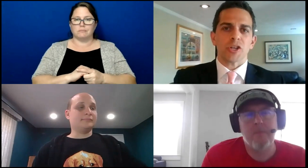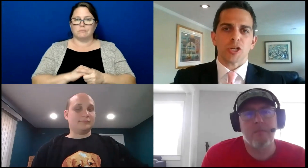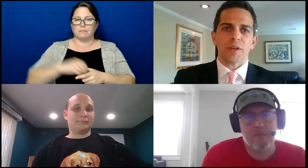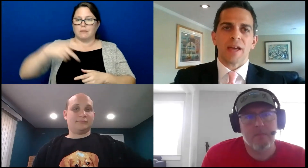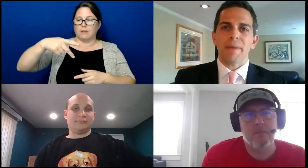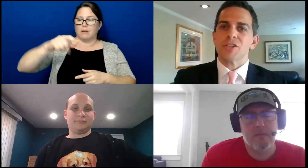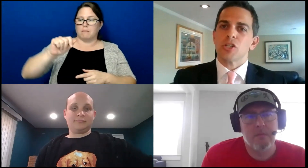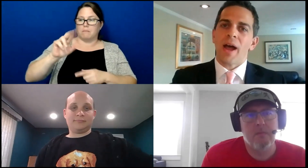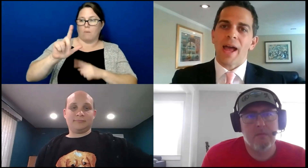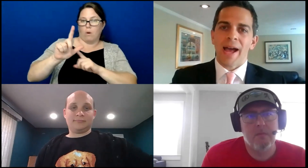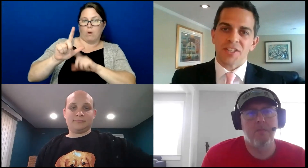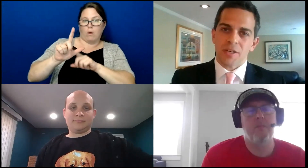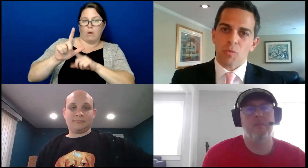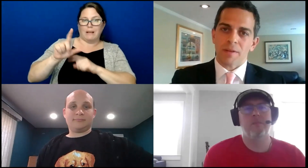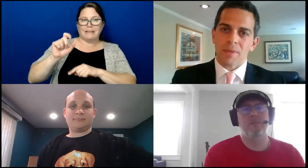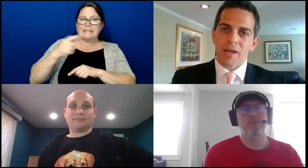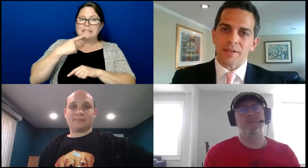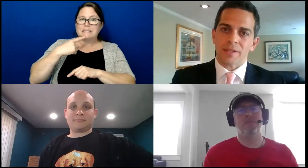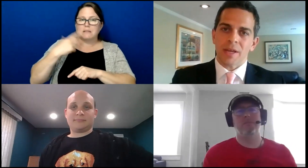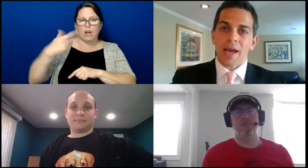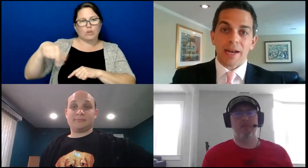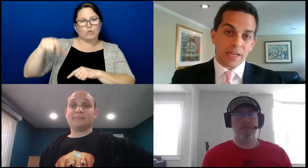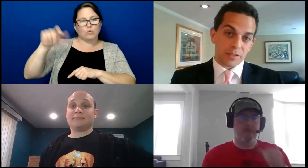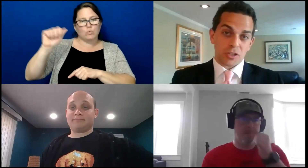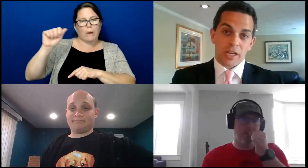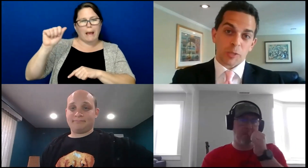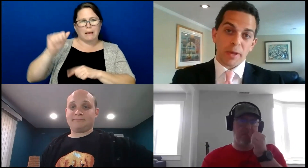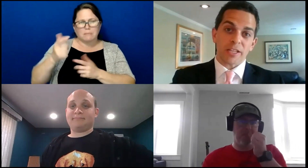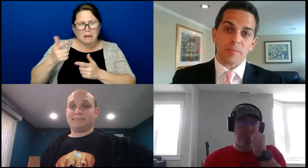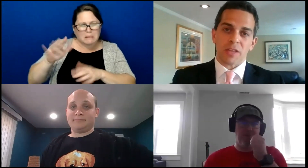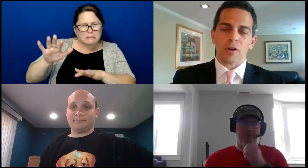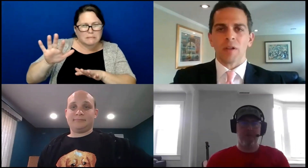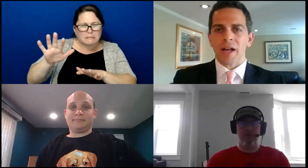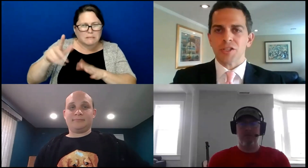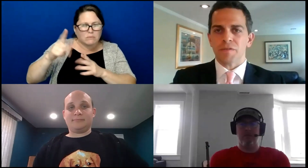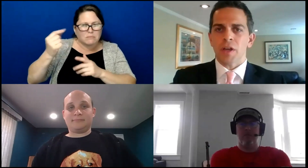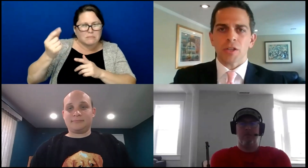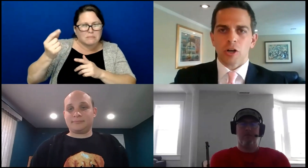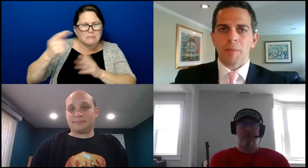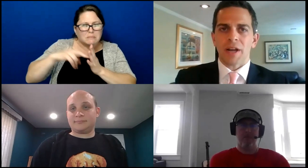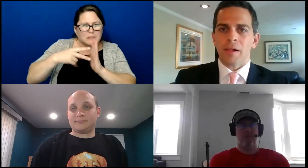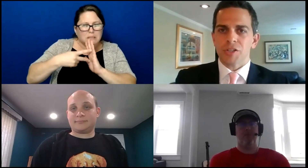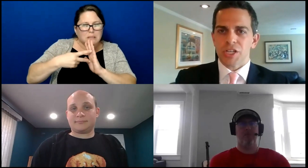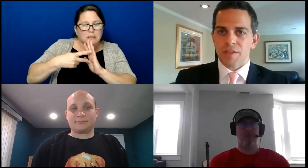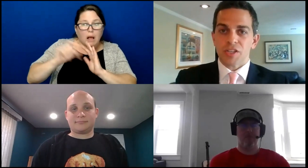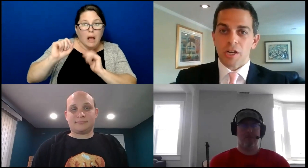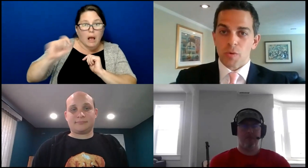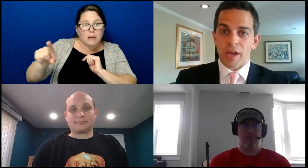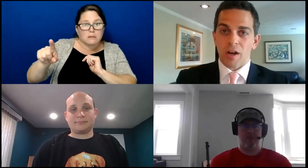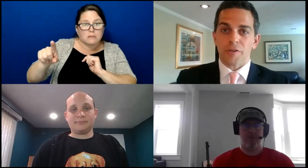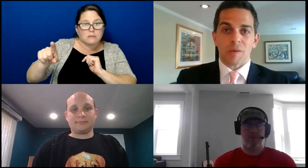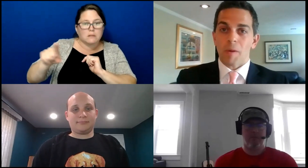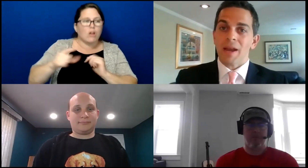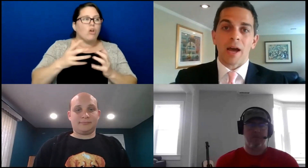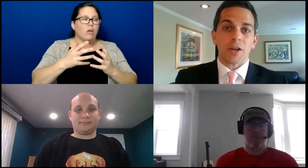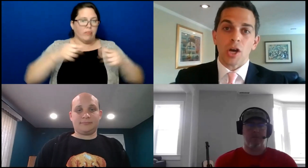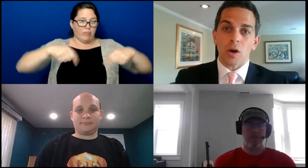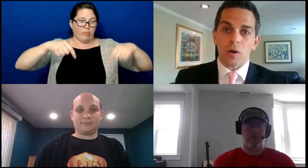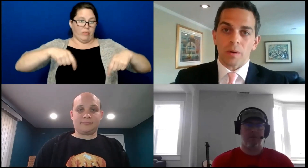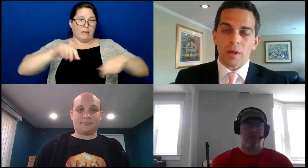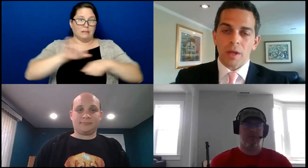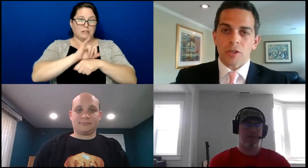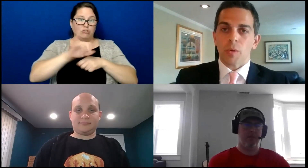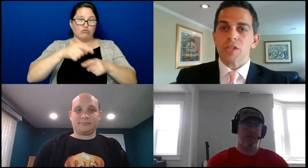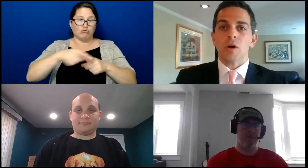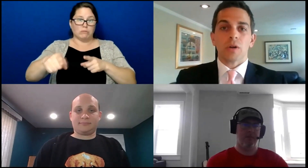I wasn't quite sure what that meant. So I asked him what it meant, and he explained it to me. There are lots of terminology in this industry and others that we may not